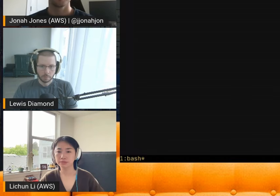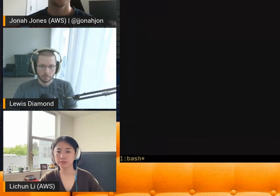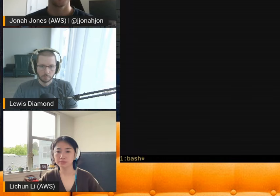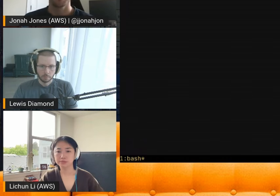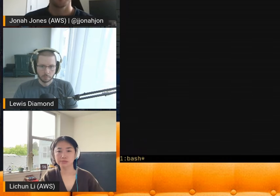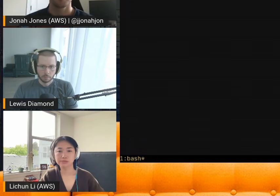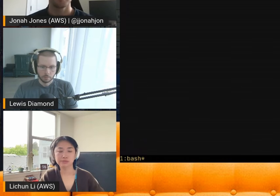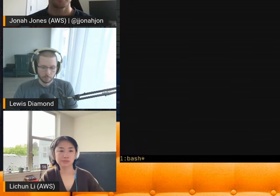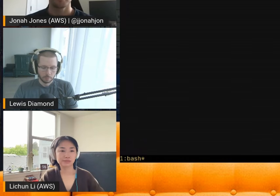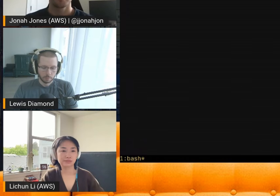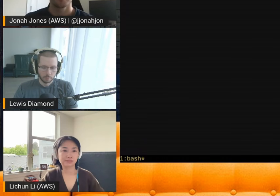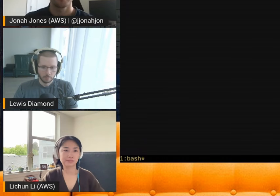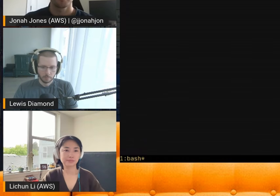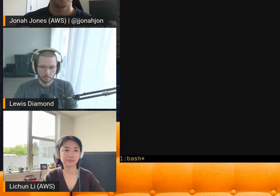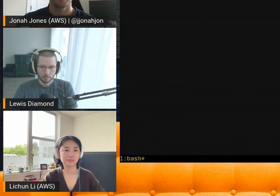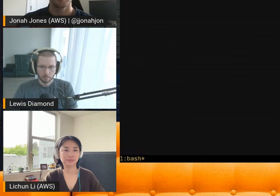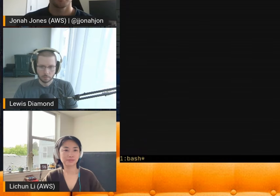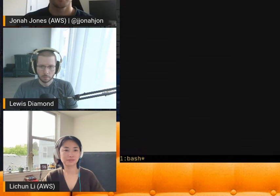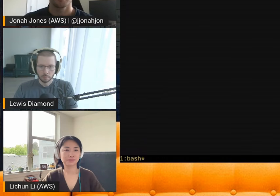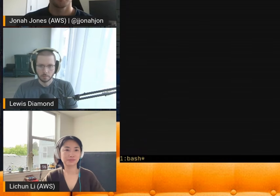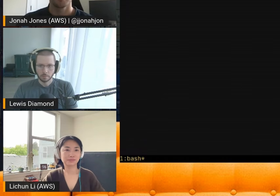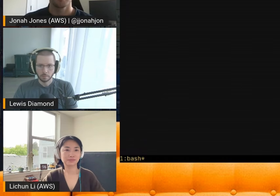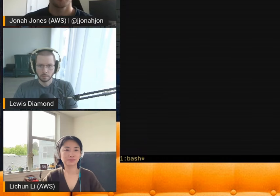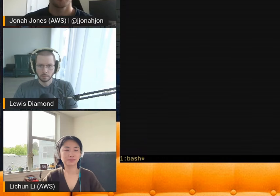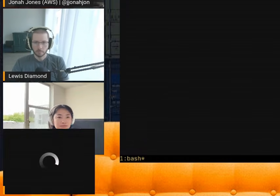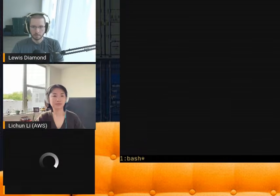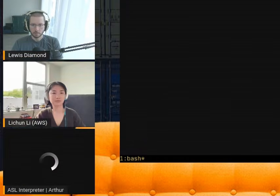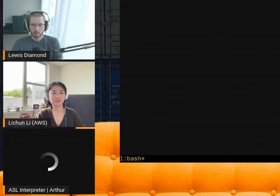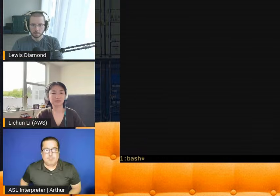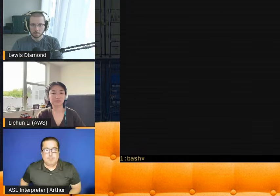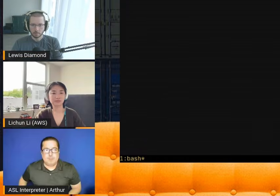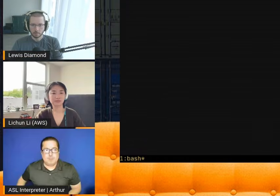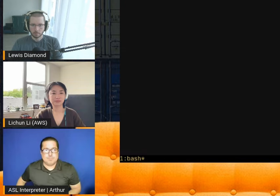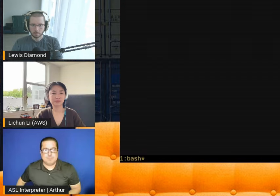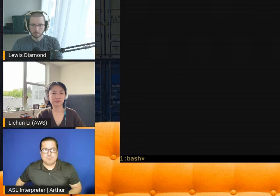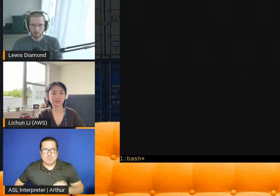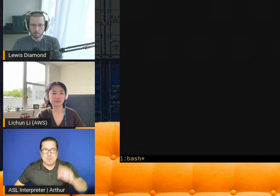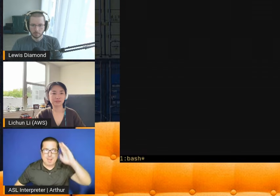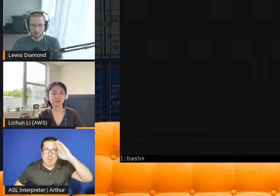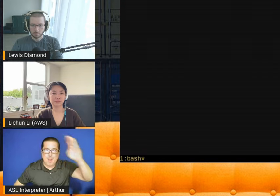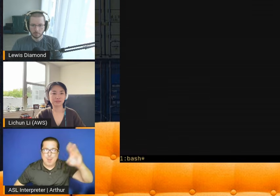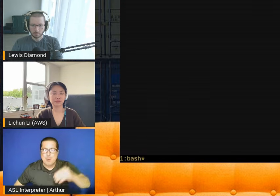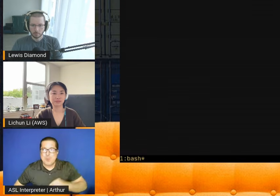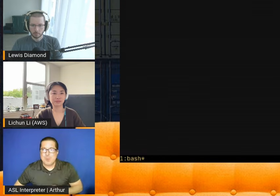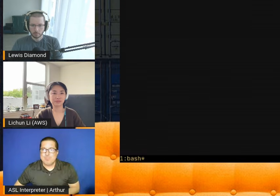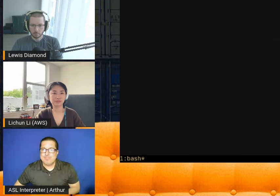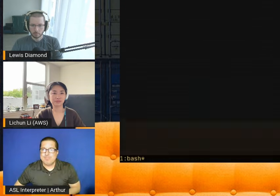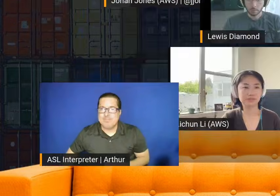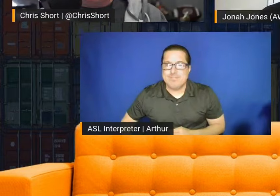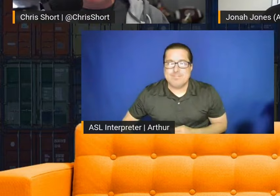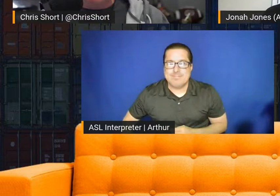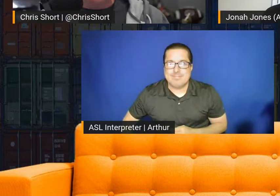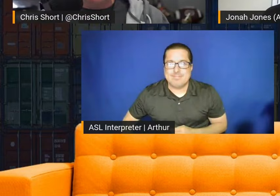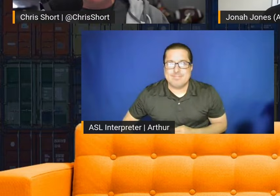Hello, all, and welcome back to another episode of Containers from the Couch. I am Chris